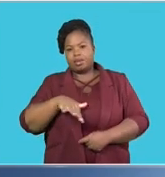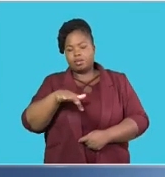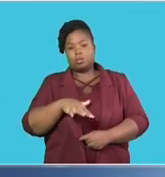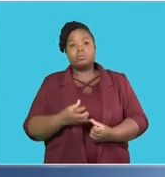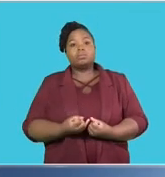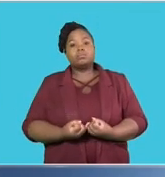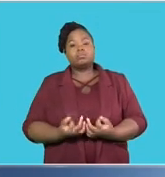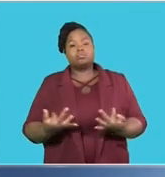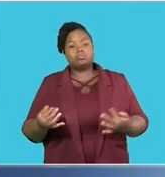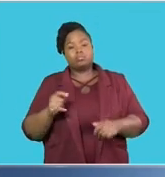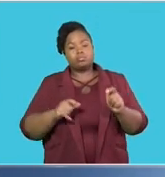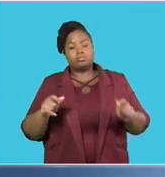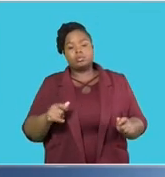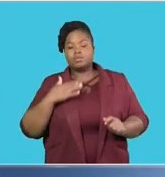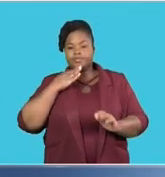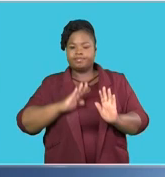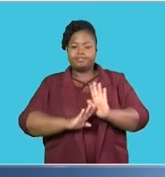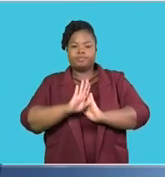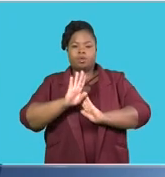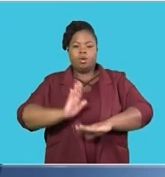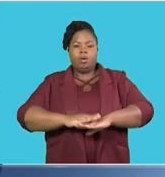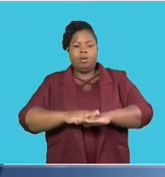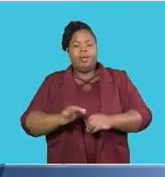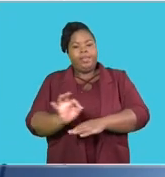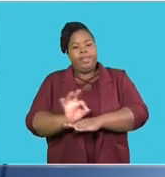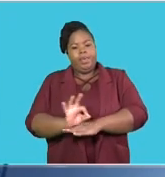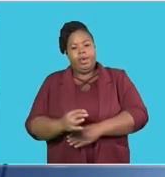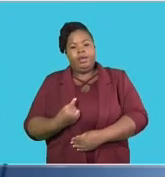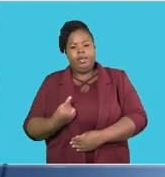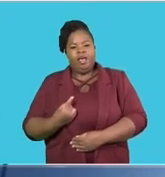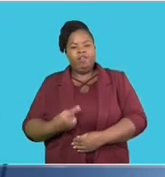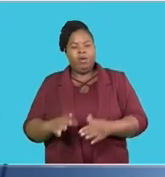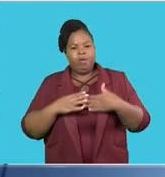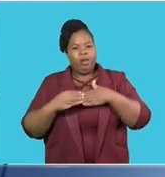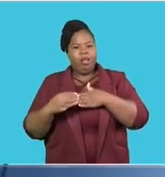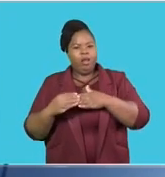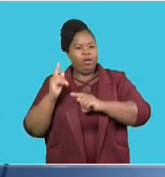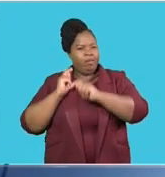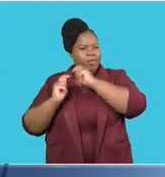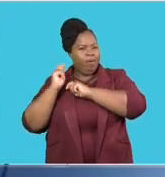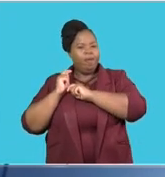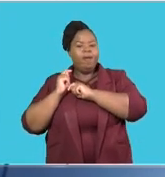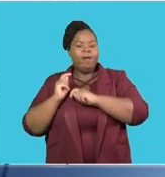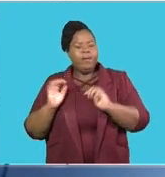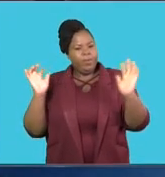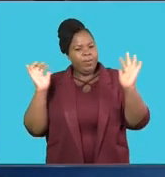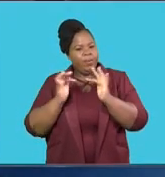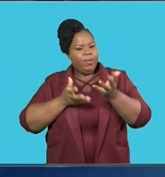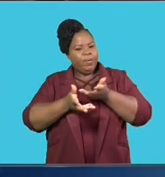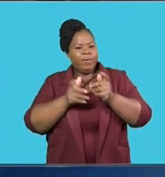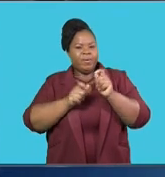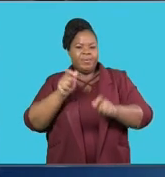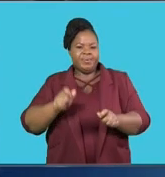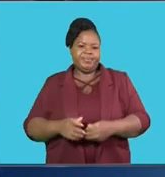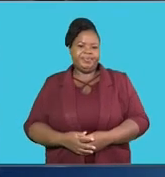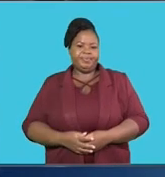numbers aya increase, so kwadingeka ke thina ukuthi sizformalize njengabaholi bendabuko ukuthi ke kube yithi esiyokhuluma nabantu.